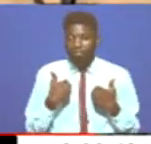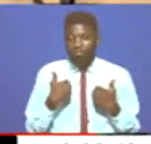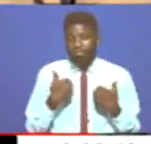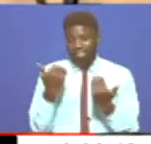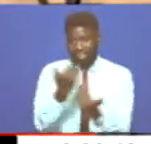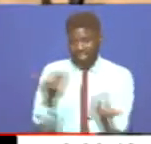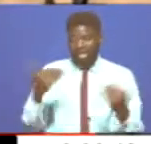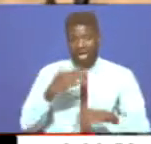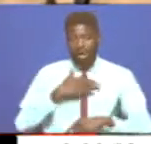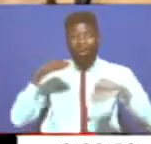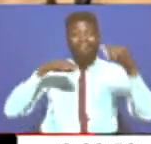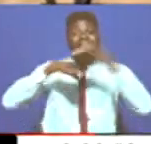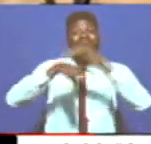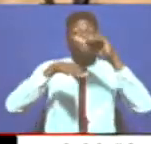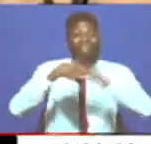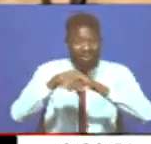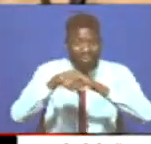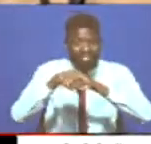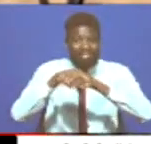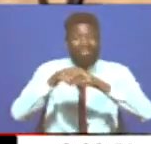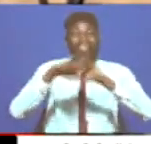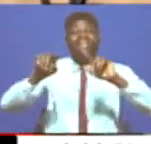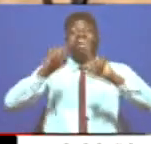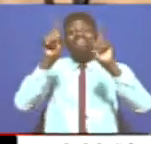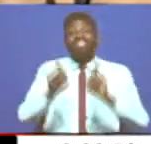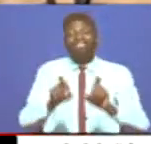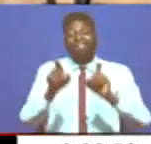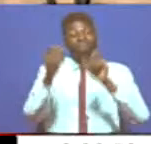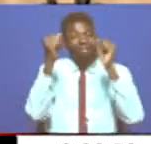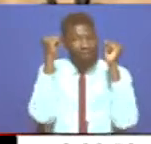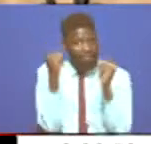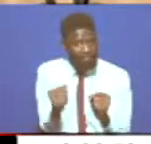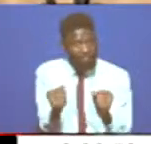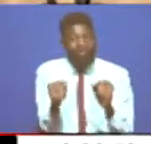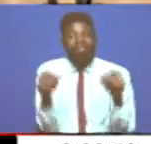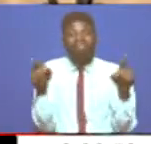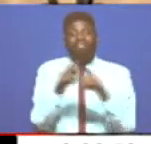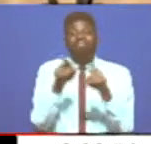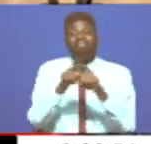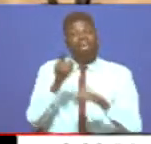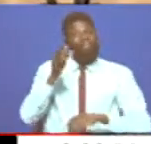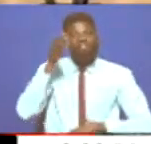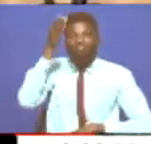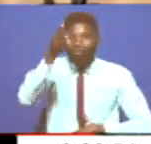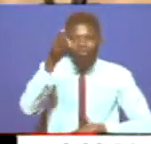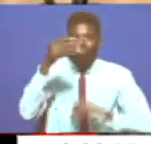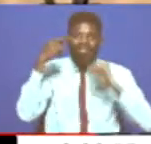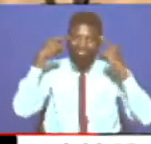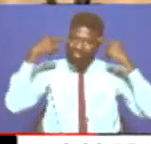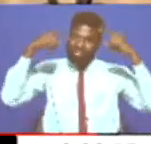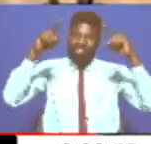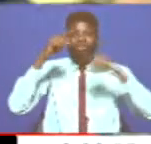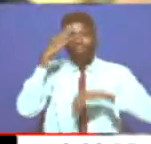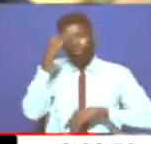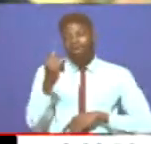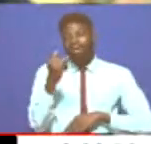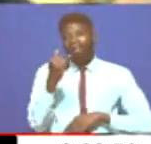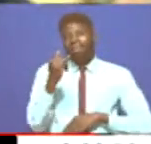to access the examinations and be able to face the future once they are, because of their